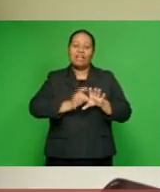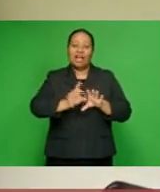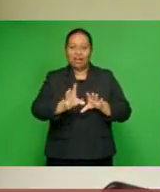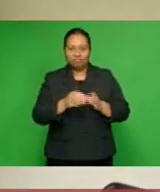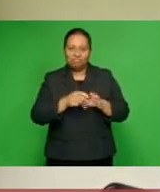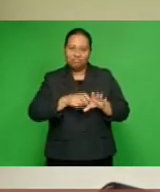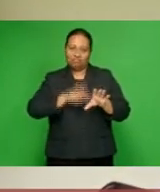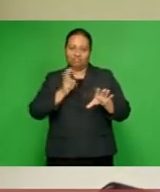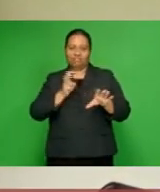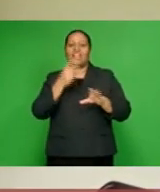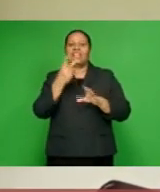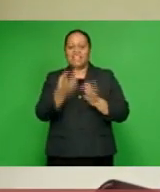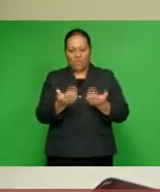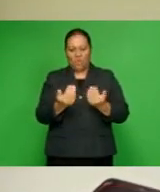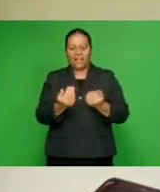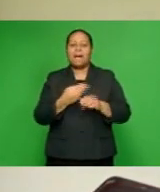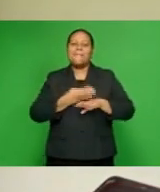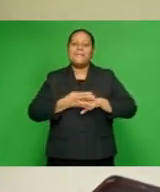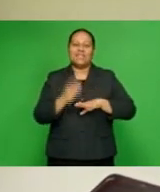have come in.